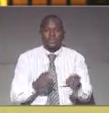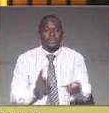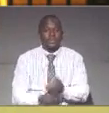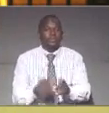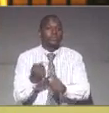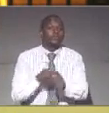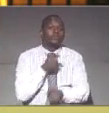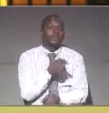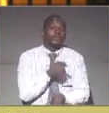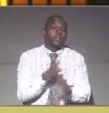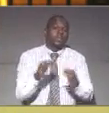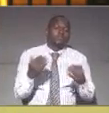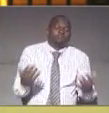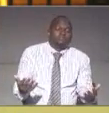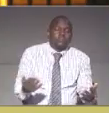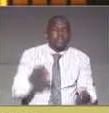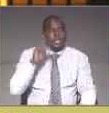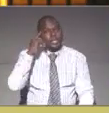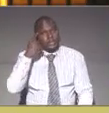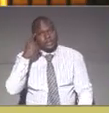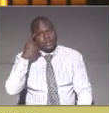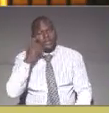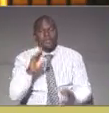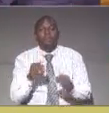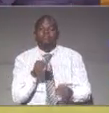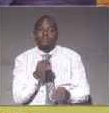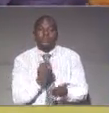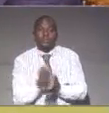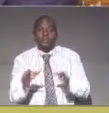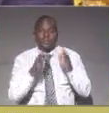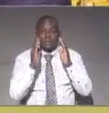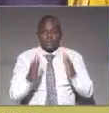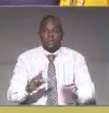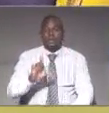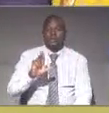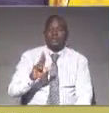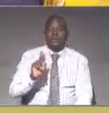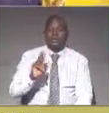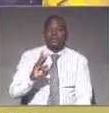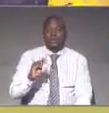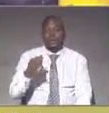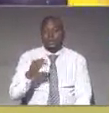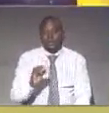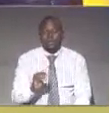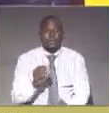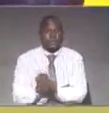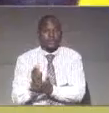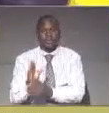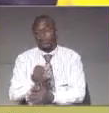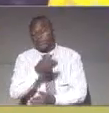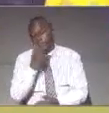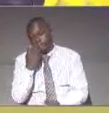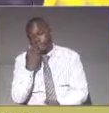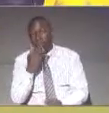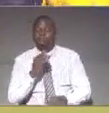you. I think that's it. Lukwago, on the other hand, reassured a better